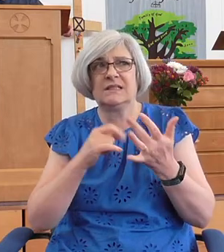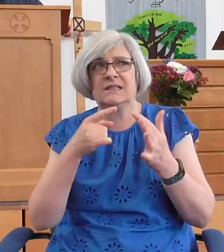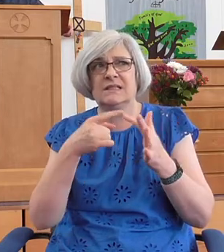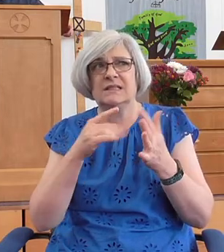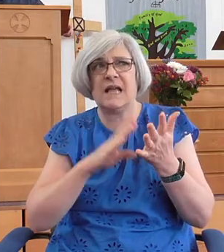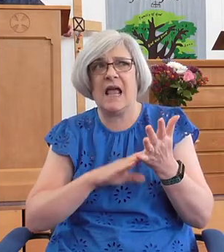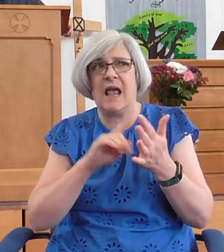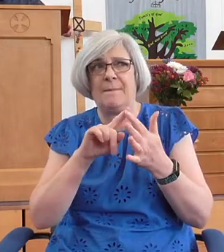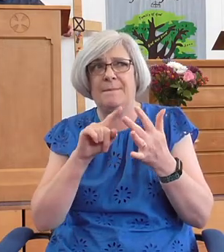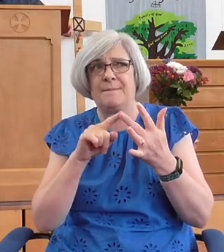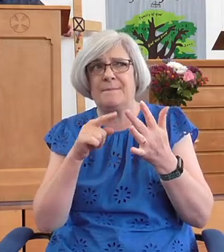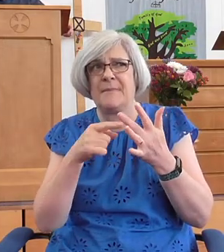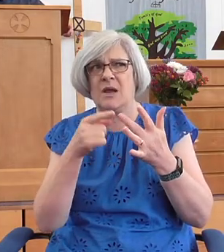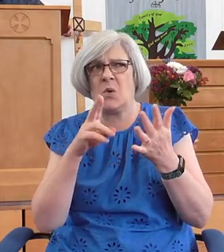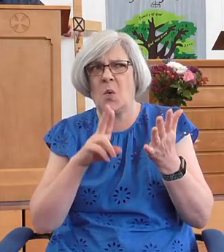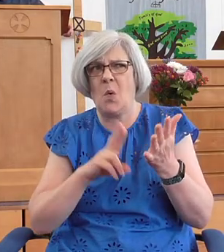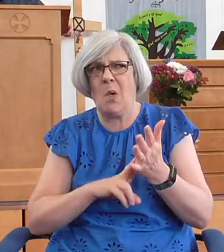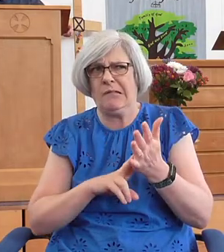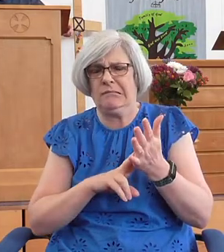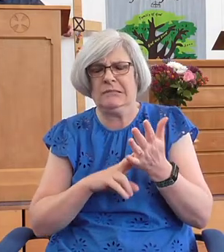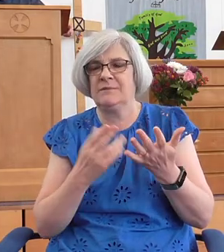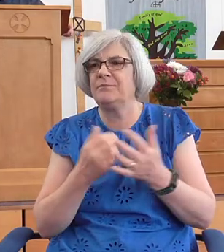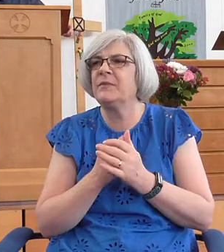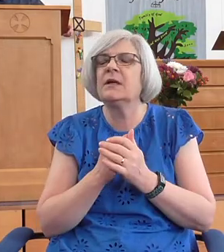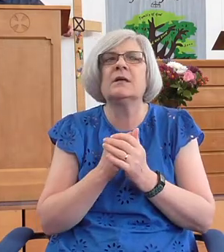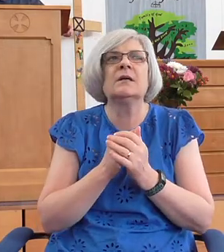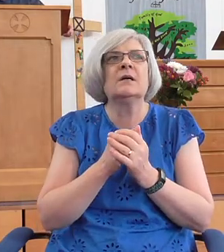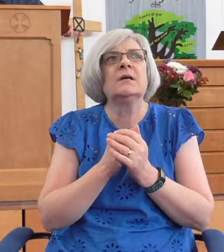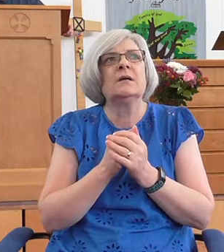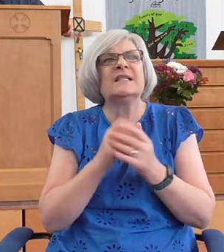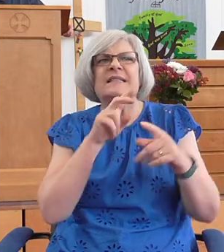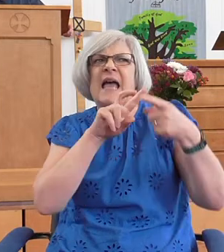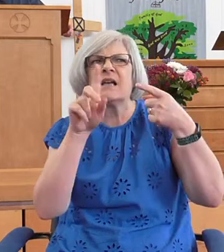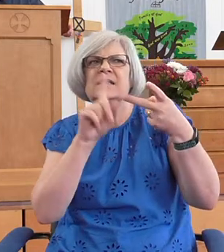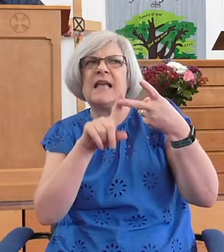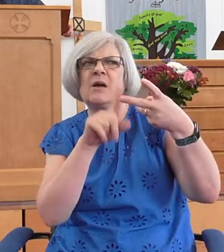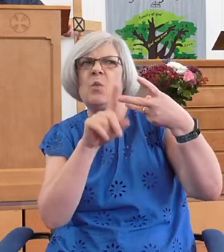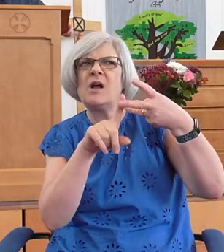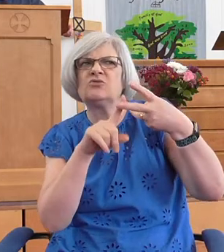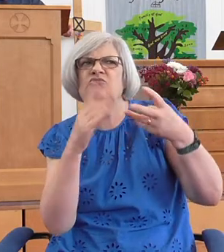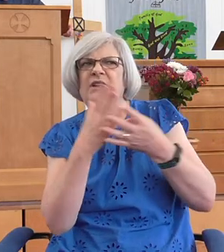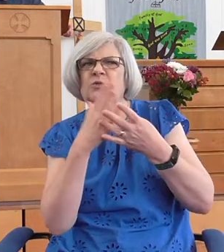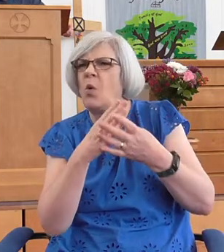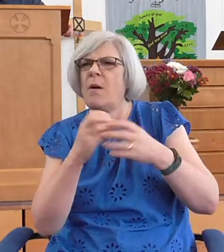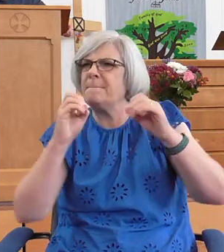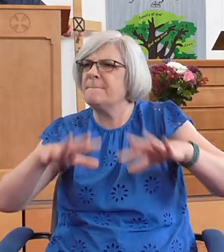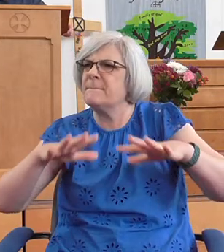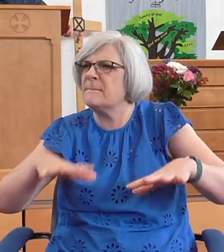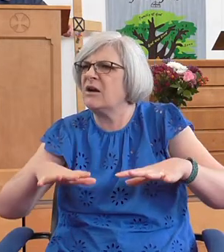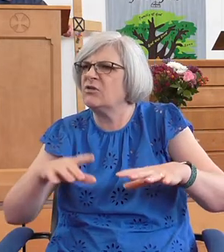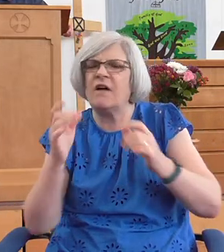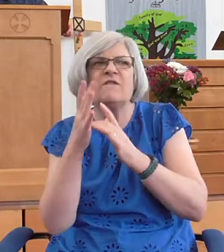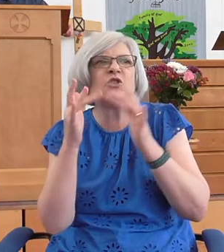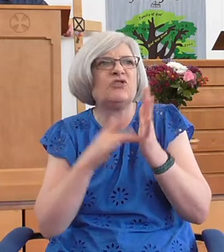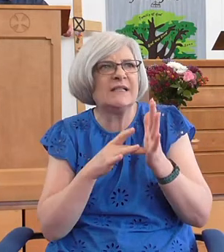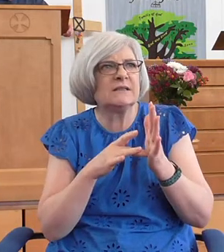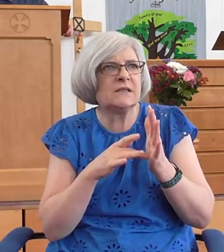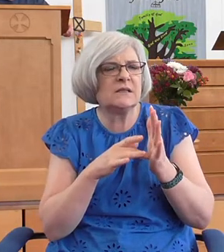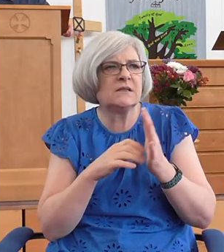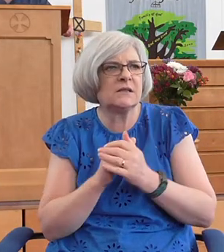That one, however, is not actually used of the miracles of Jesus as such. But what is used is,